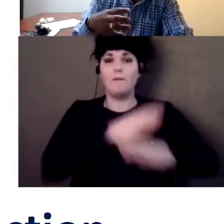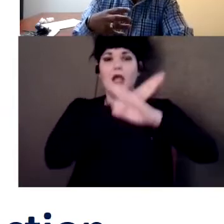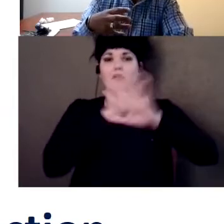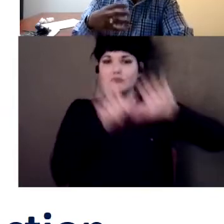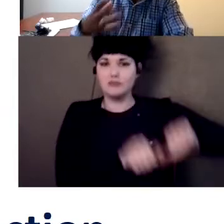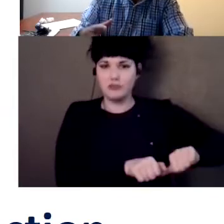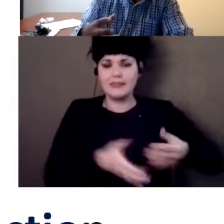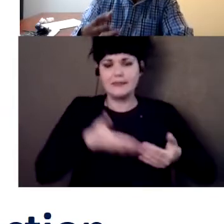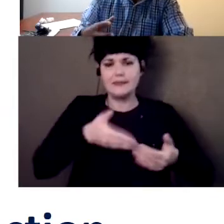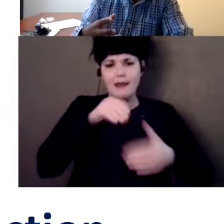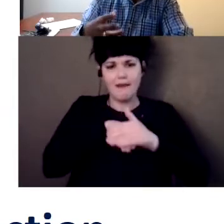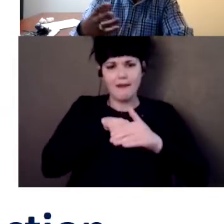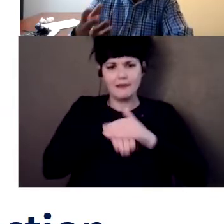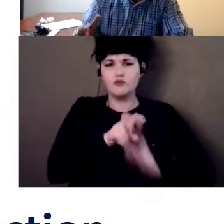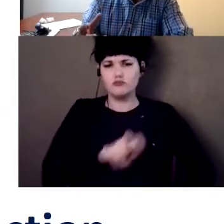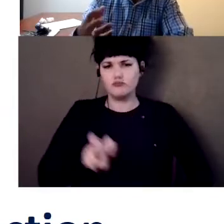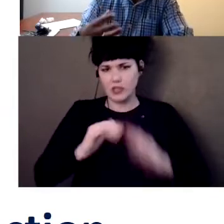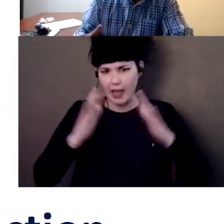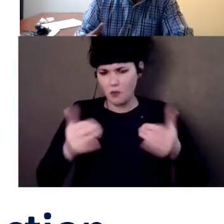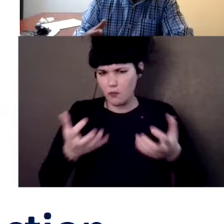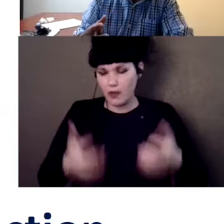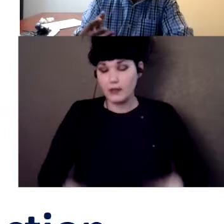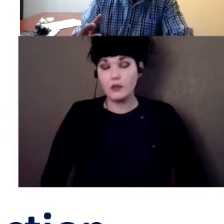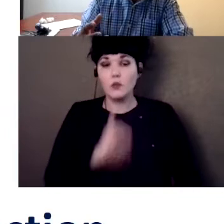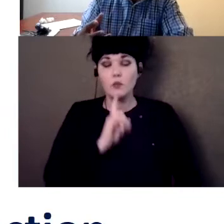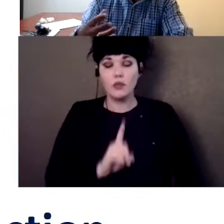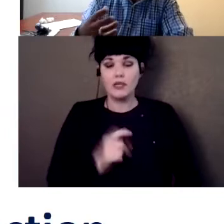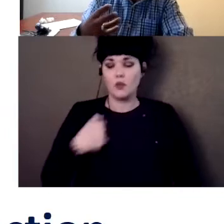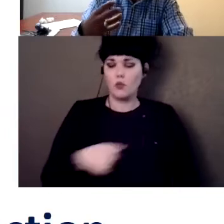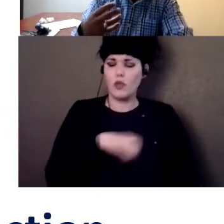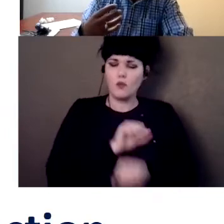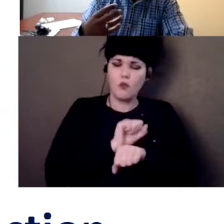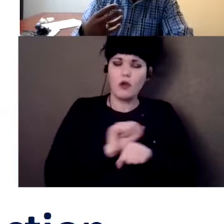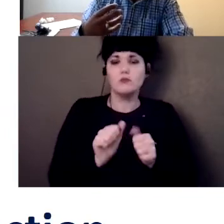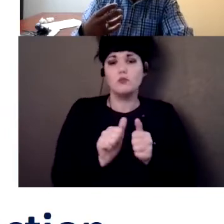really work with the community to make sure that everyone